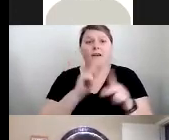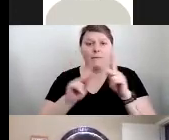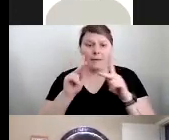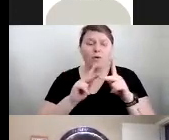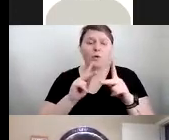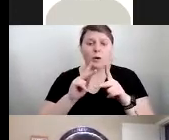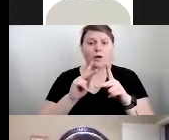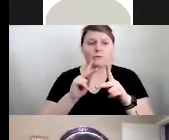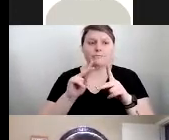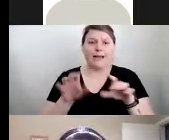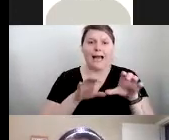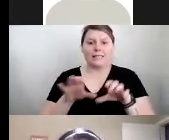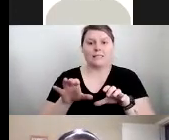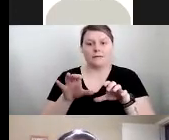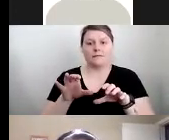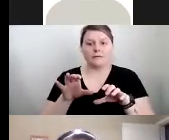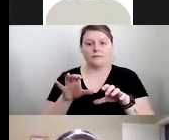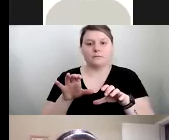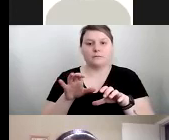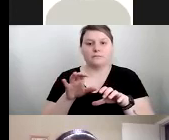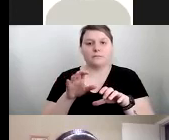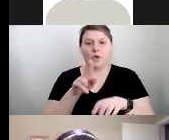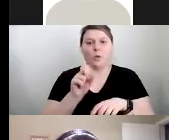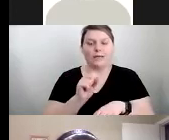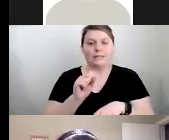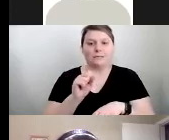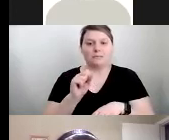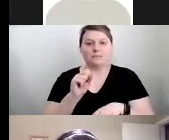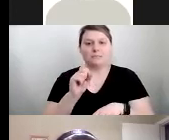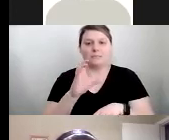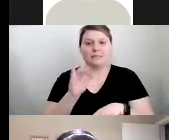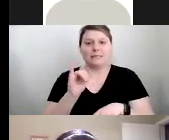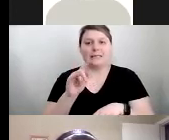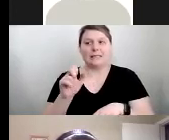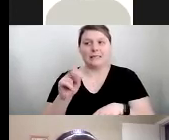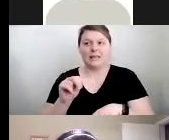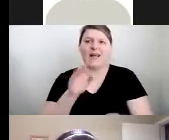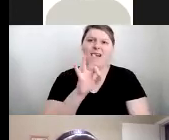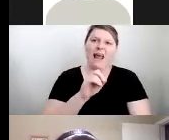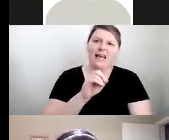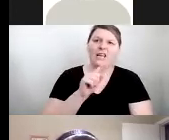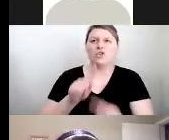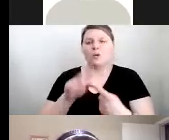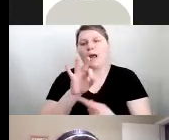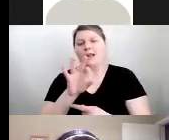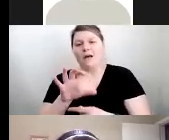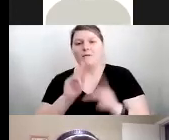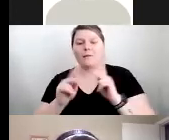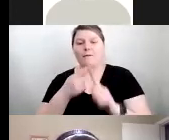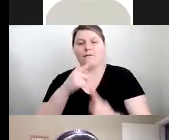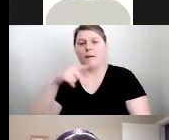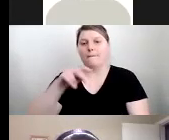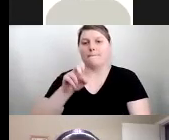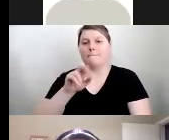duty US citizens, and then 90 to 95 Peruvians. And I essentially ran the Navy's